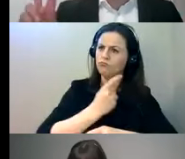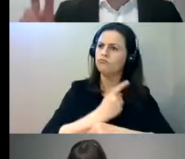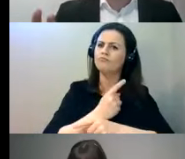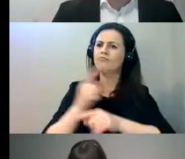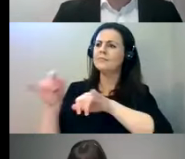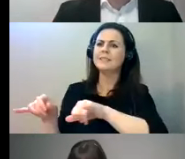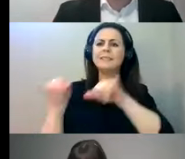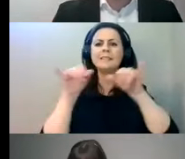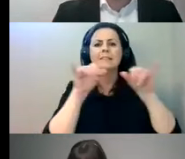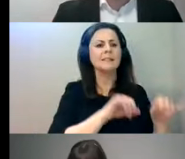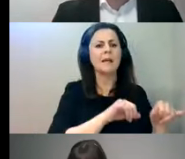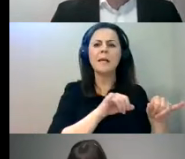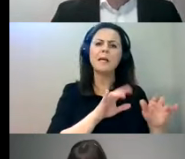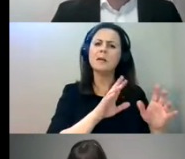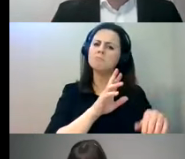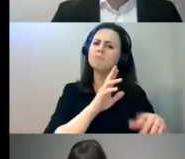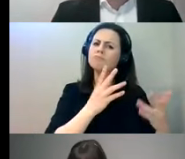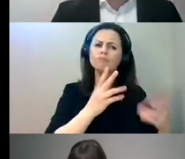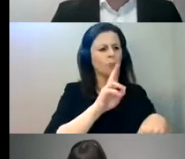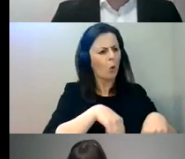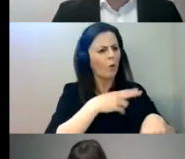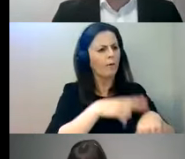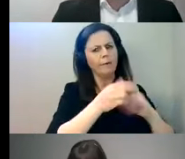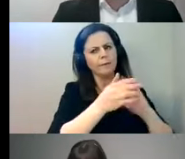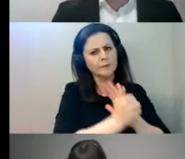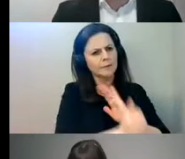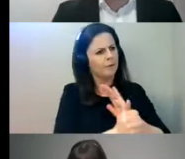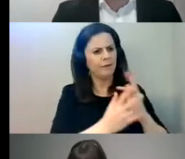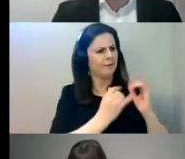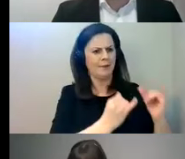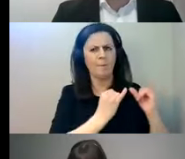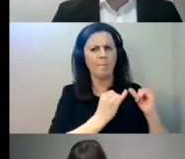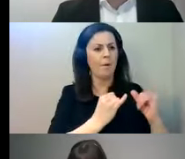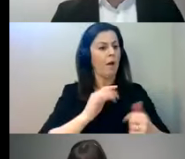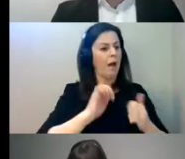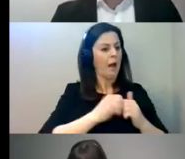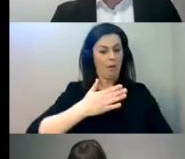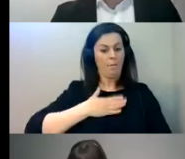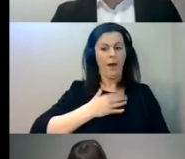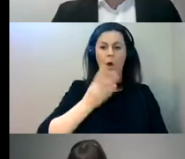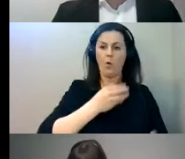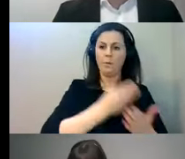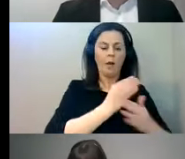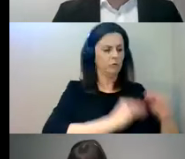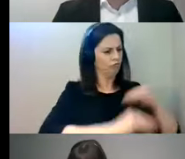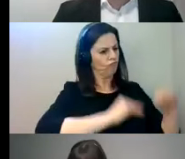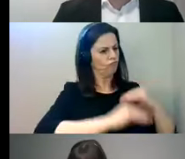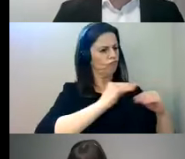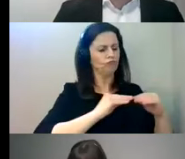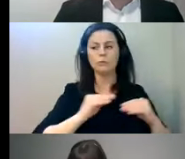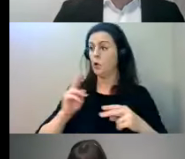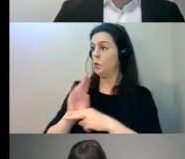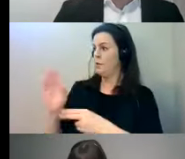person of ordinary prudence would exercise in the conduct of his own affairs. Whereas the standard of care, if